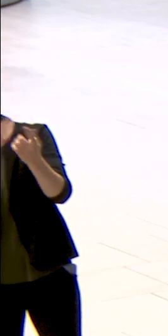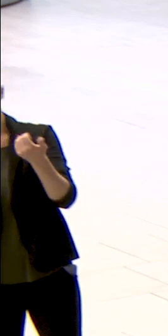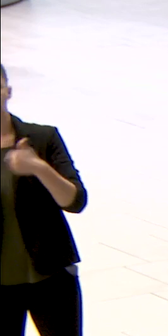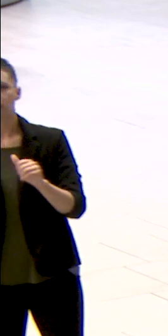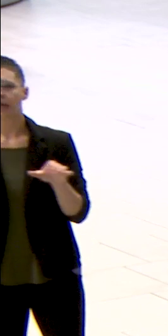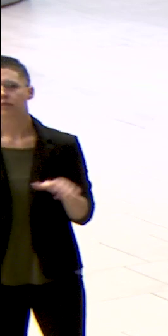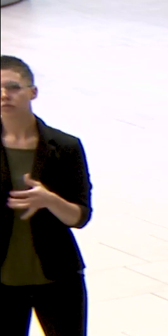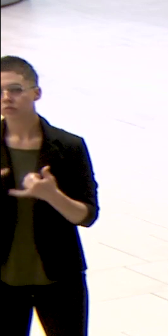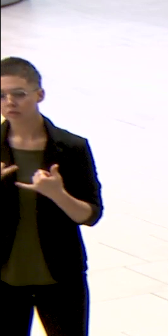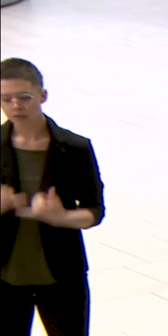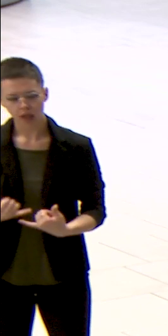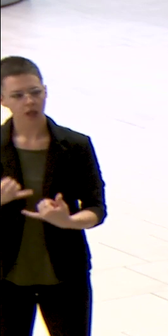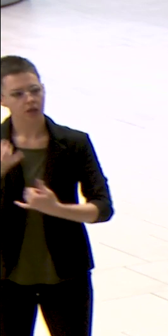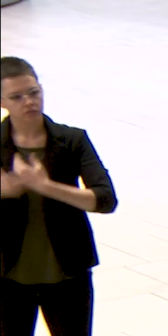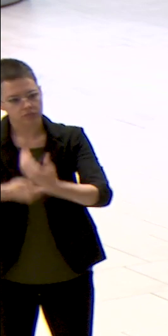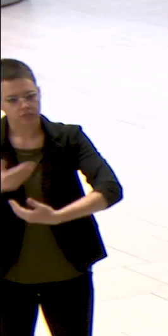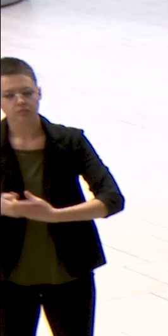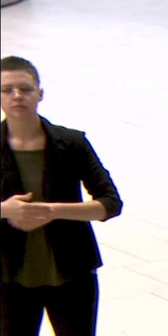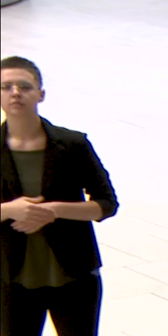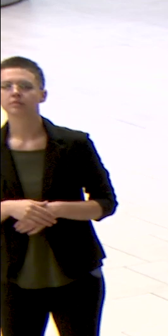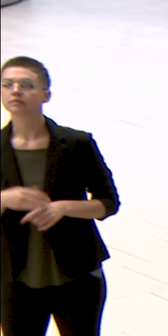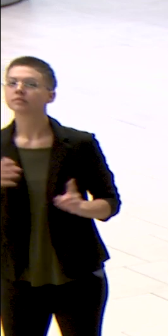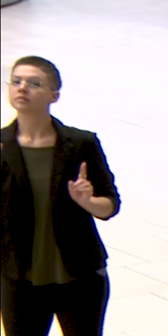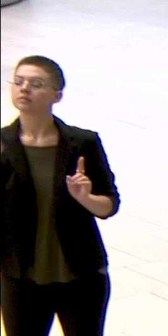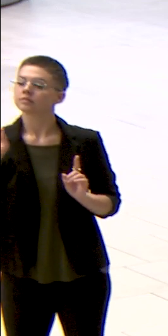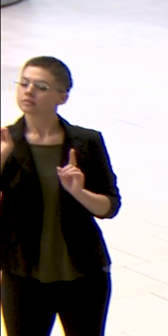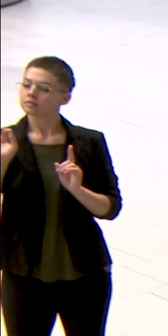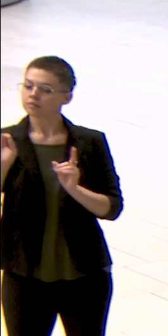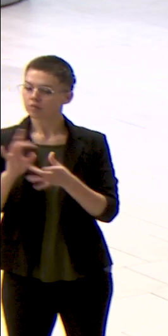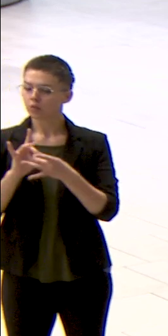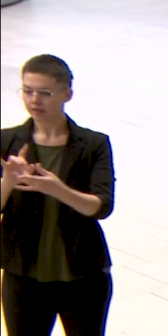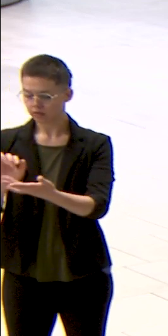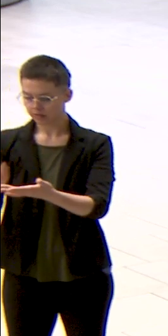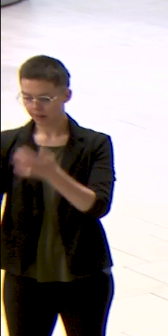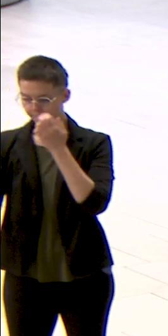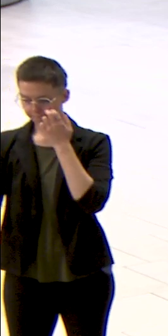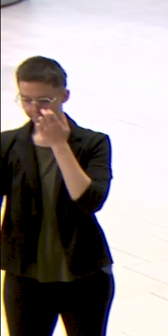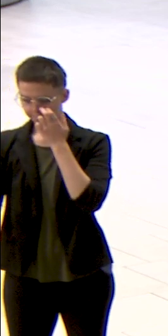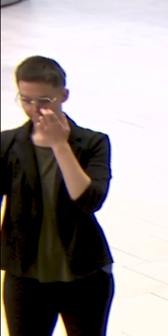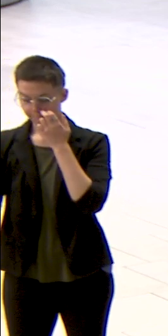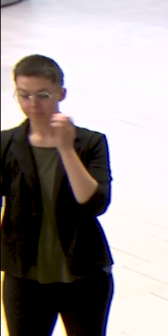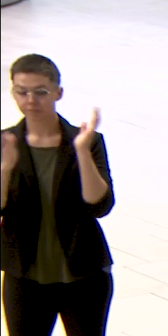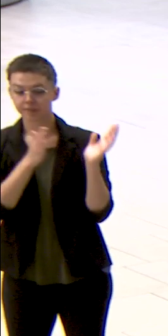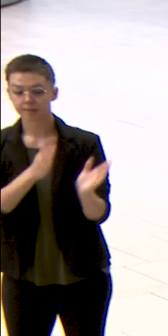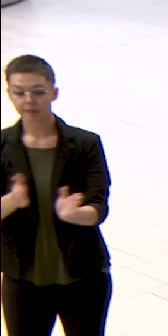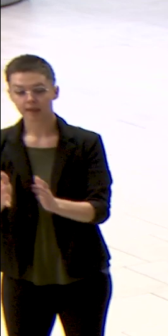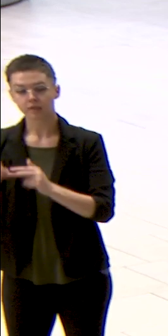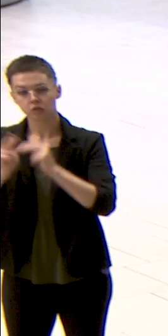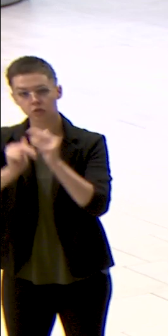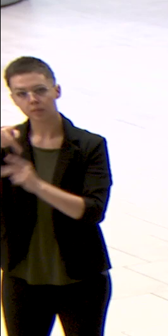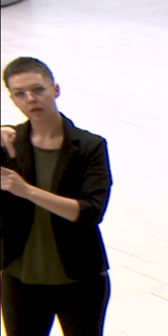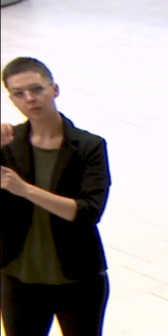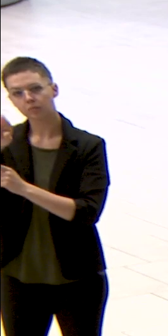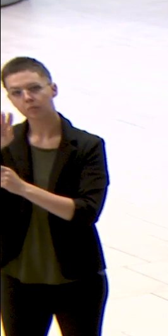as Chief Brand Officer and looking forward? Yeah, so along those lines, really the plan is to build a portfolio of brands.